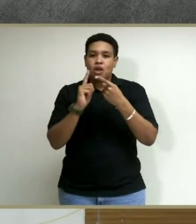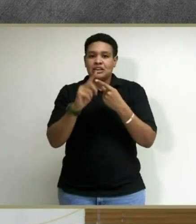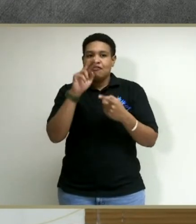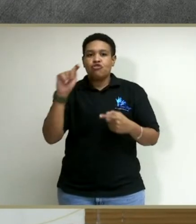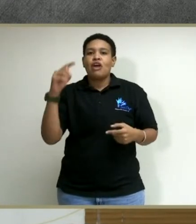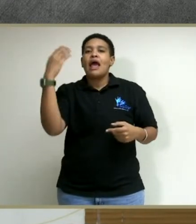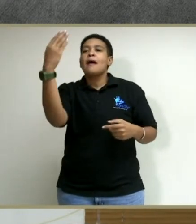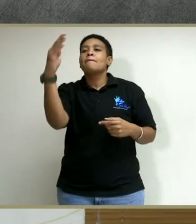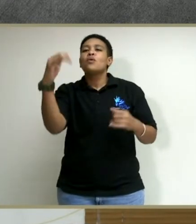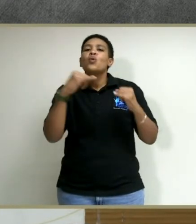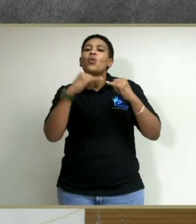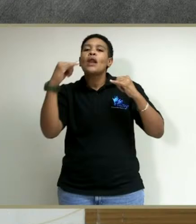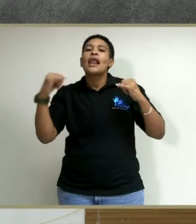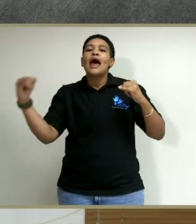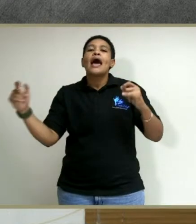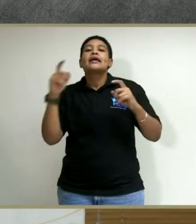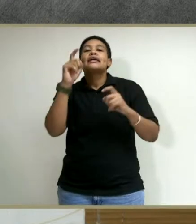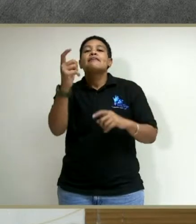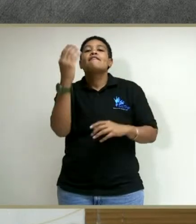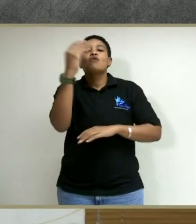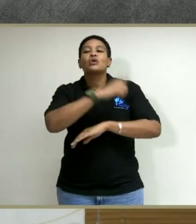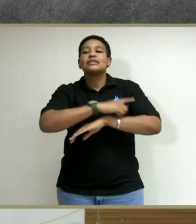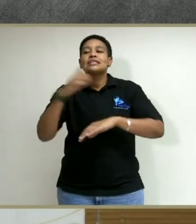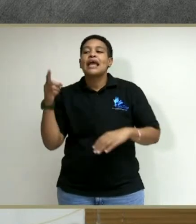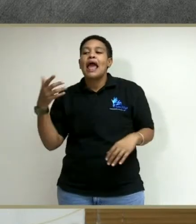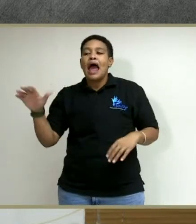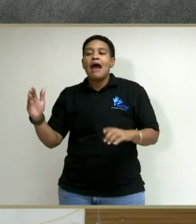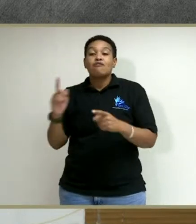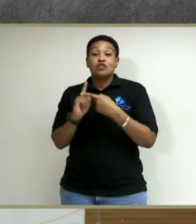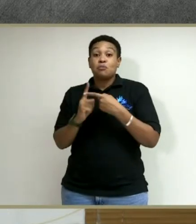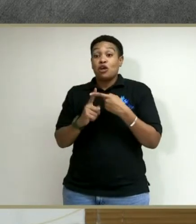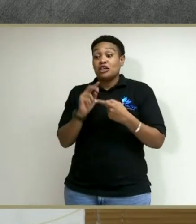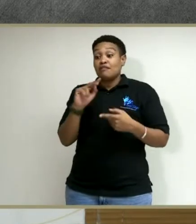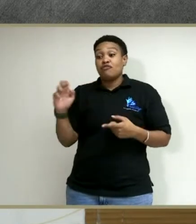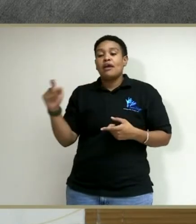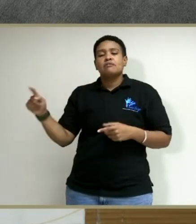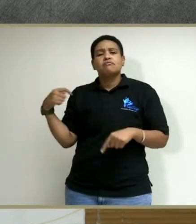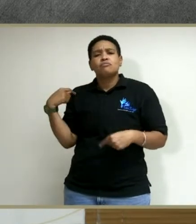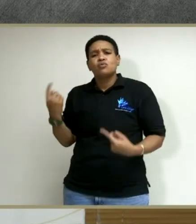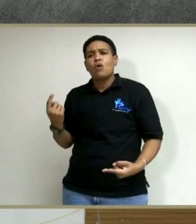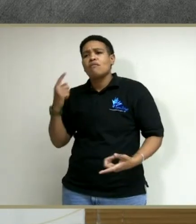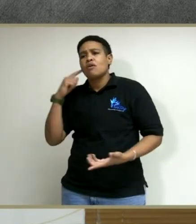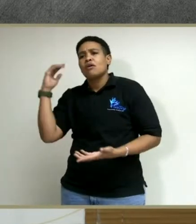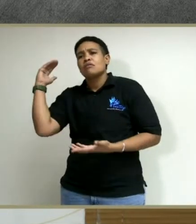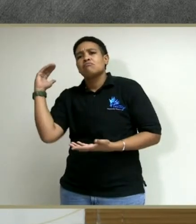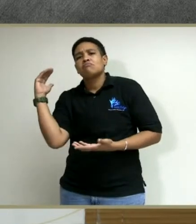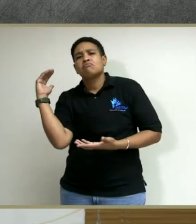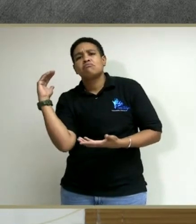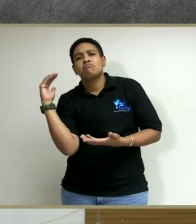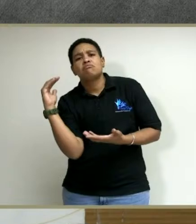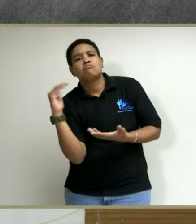the 14-day average positivity rate. And this has been decreasing over time.